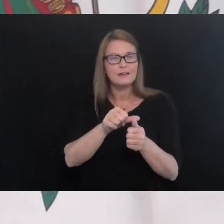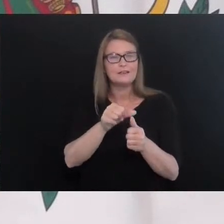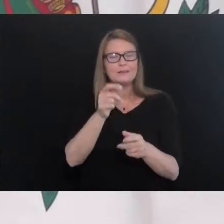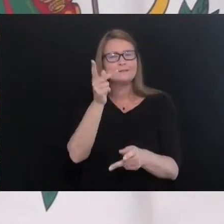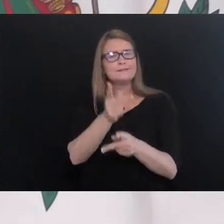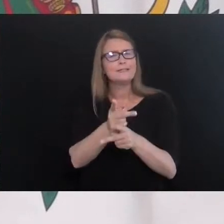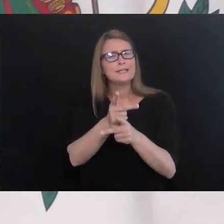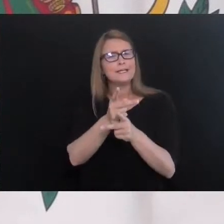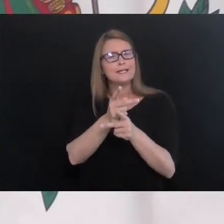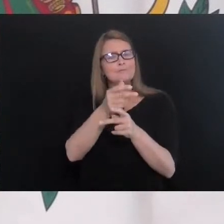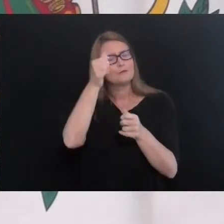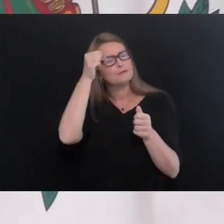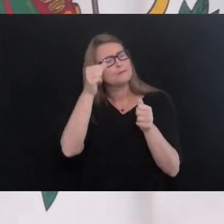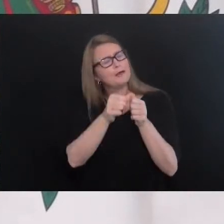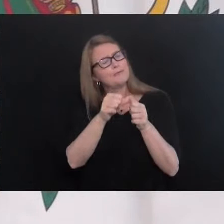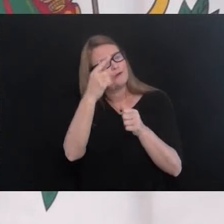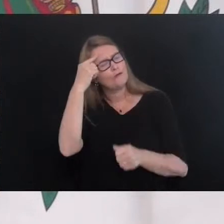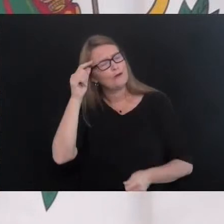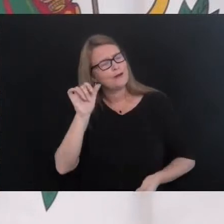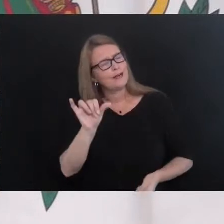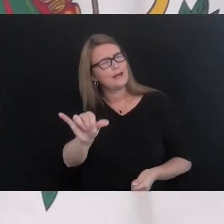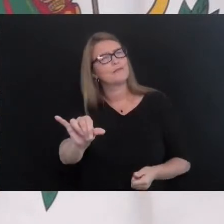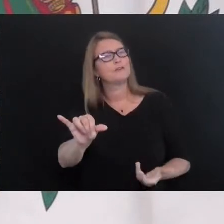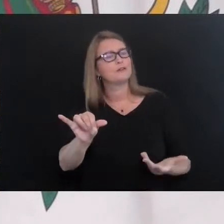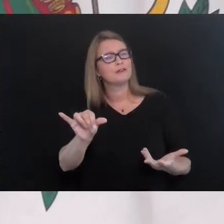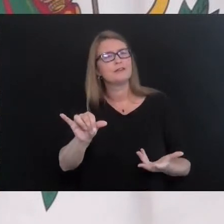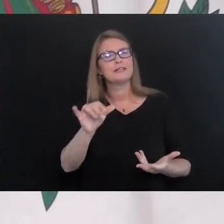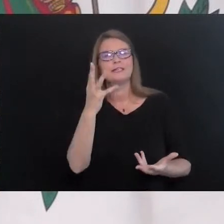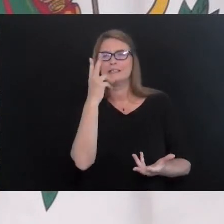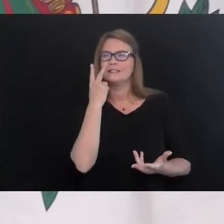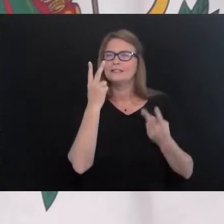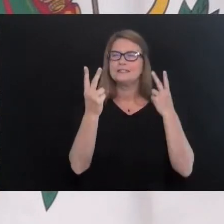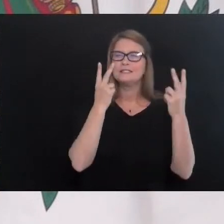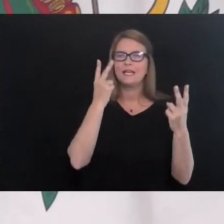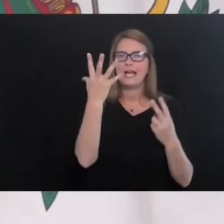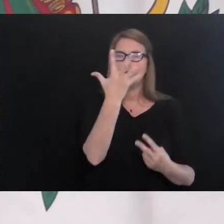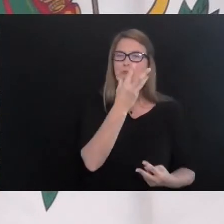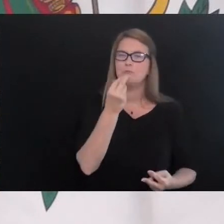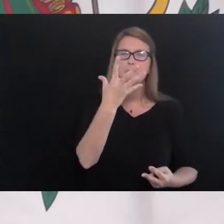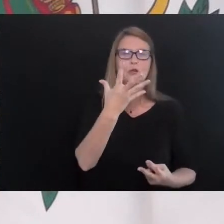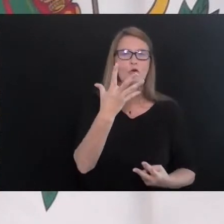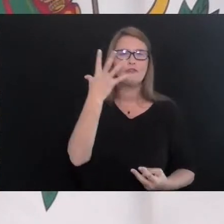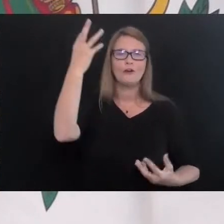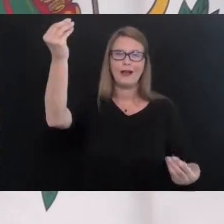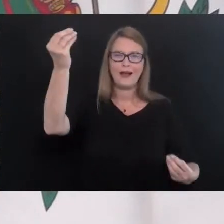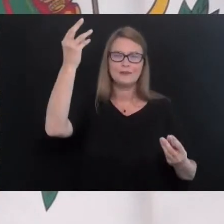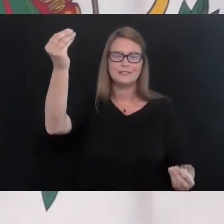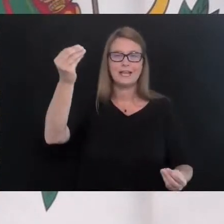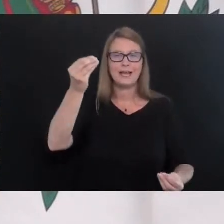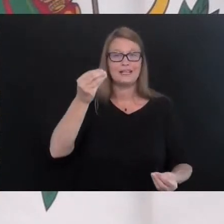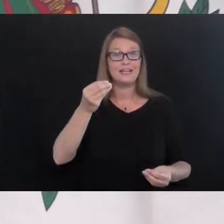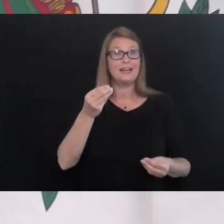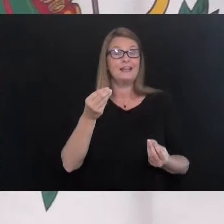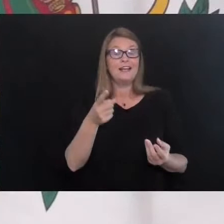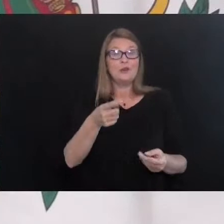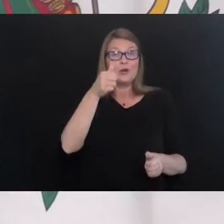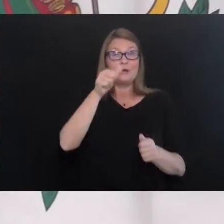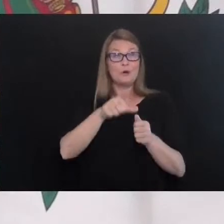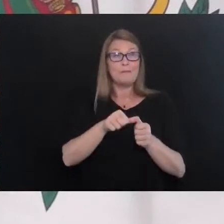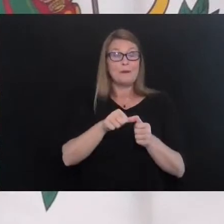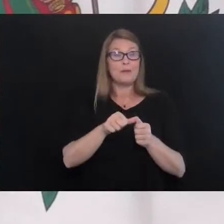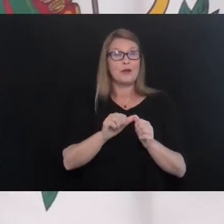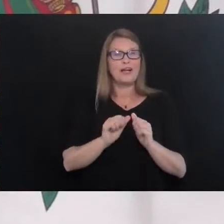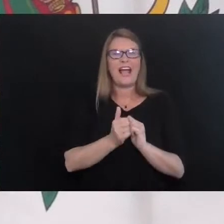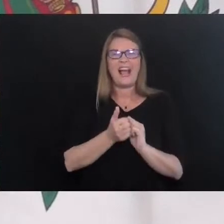memories. You'll be able to see how beautiful things are. You'll remember that. You'll remember even how